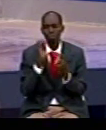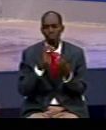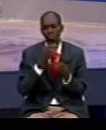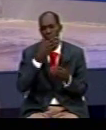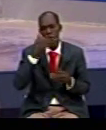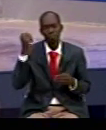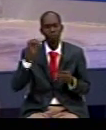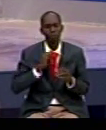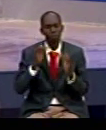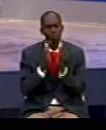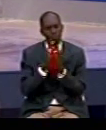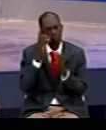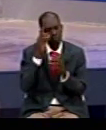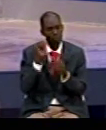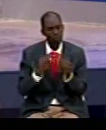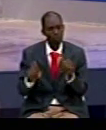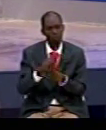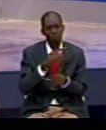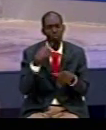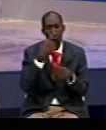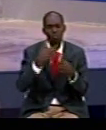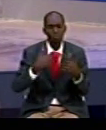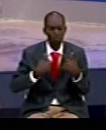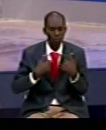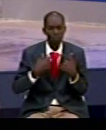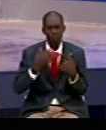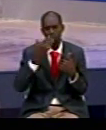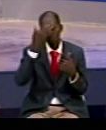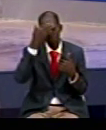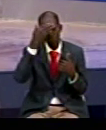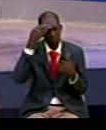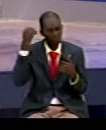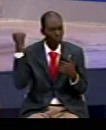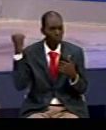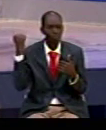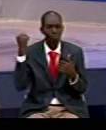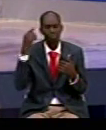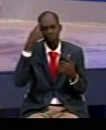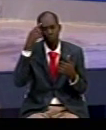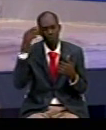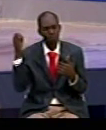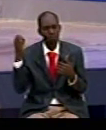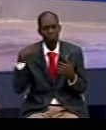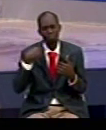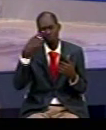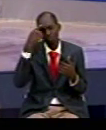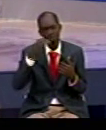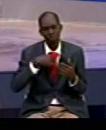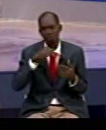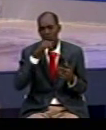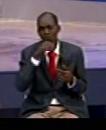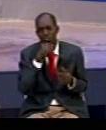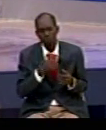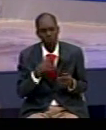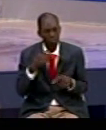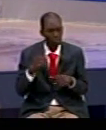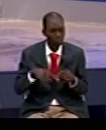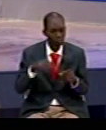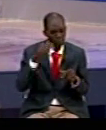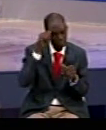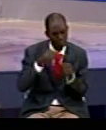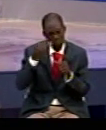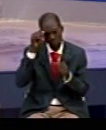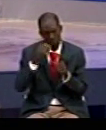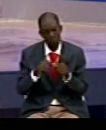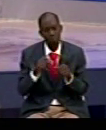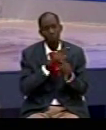is having forgetful memory, we are getting old, and because we're old, I can't remember that, I can't remember that. Oh Lord,